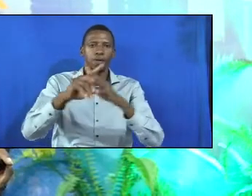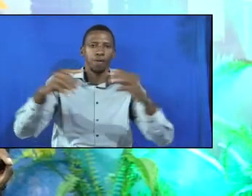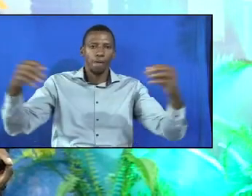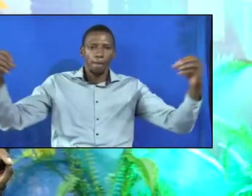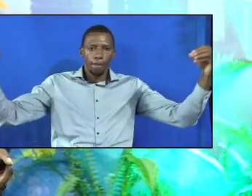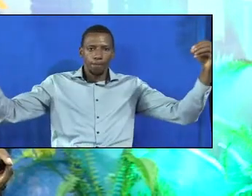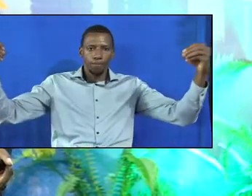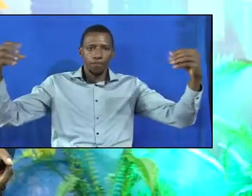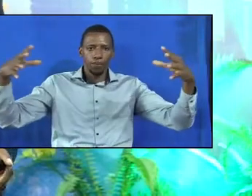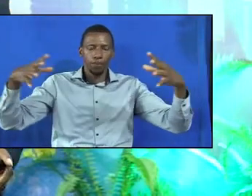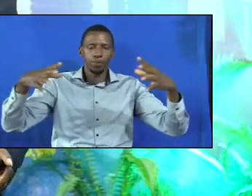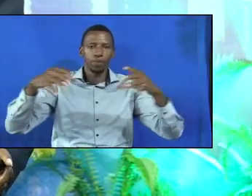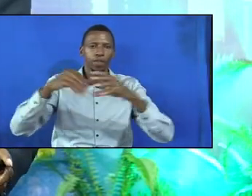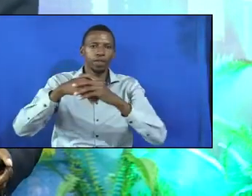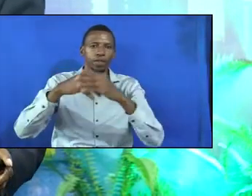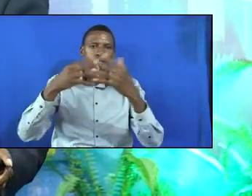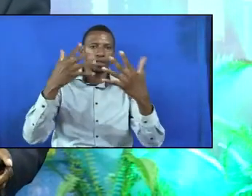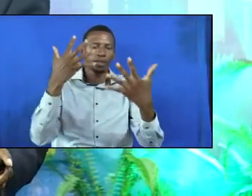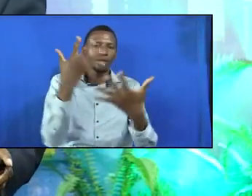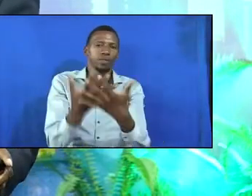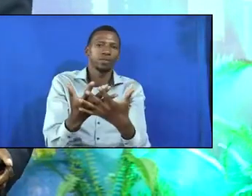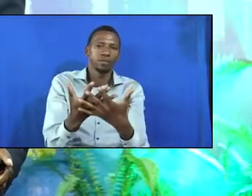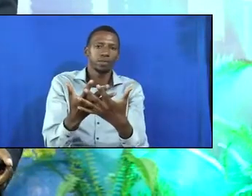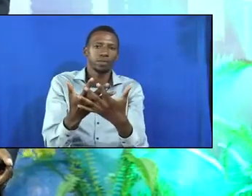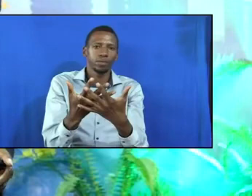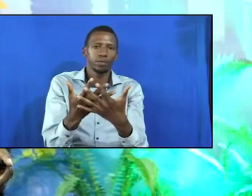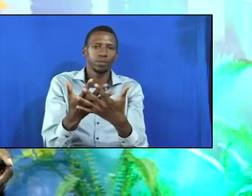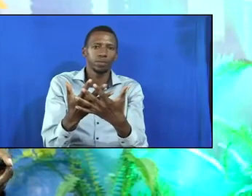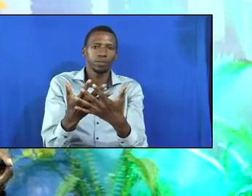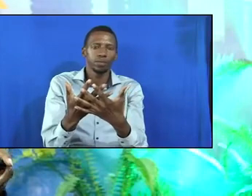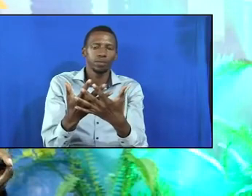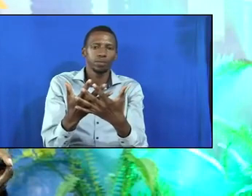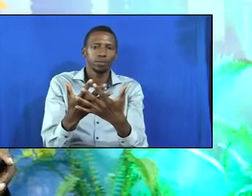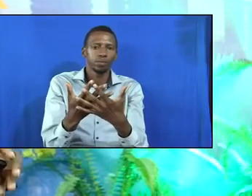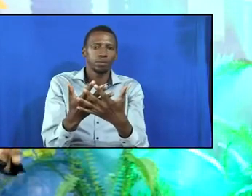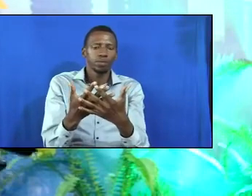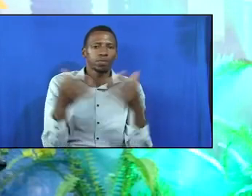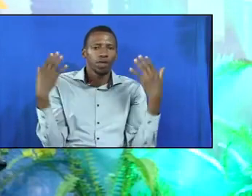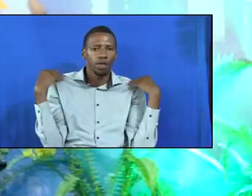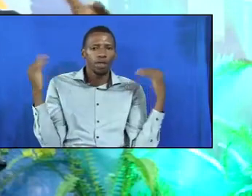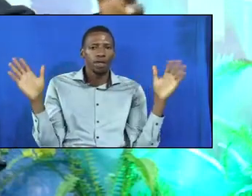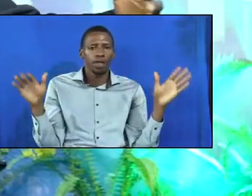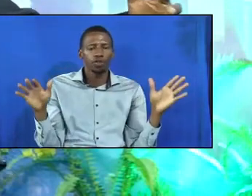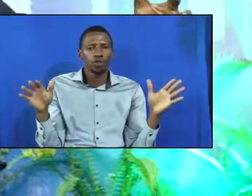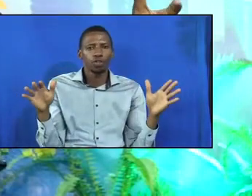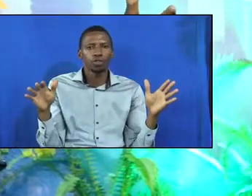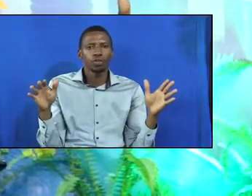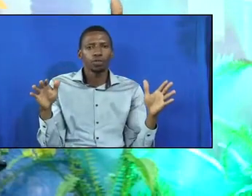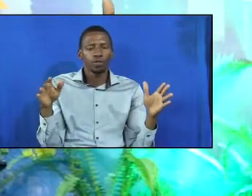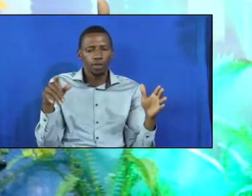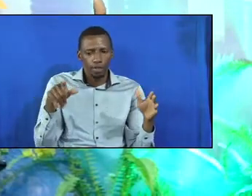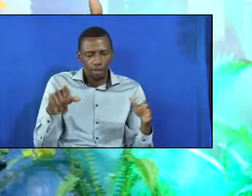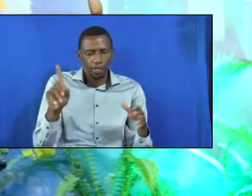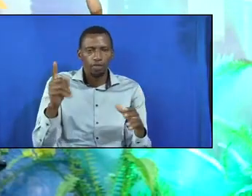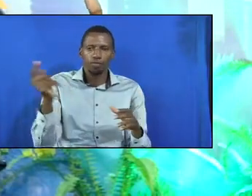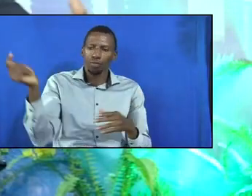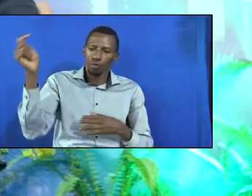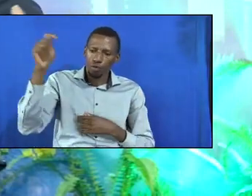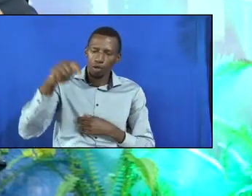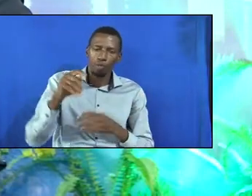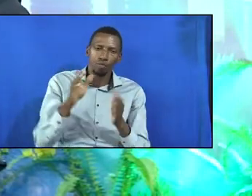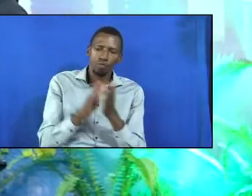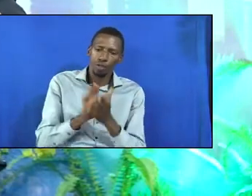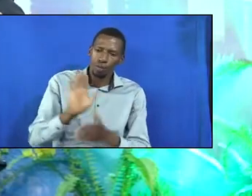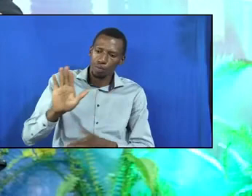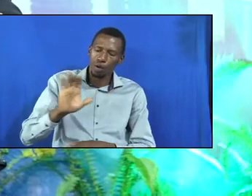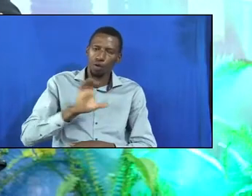cell. The angel does not go out for the switch to switch it off. The angel himself comes with his own